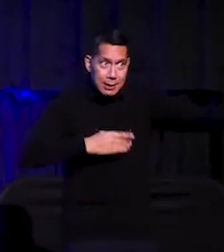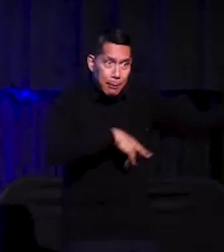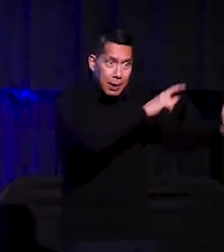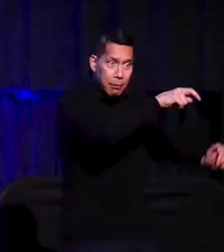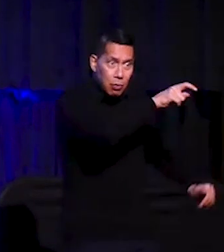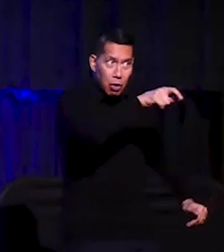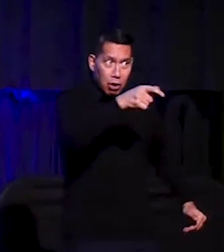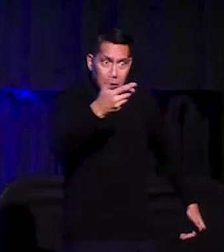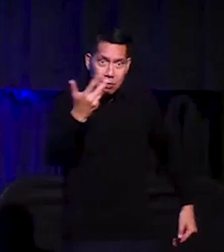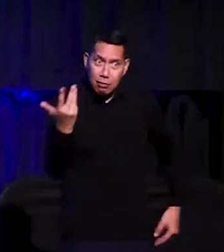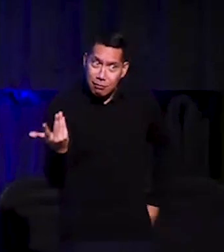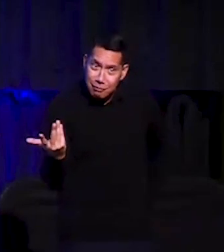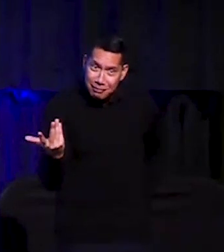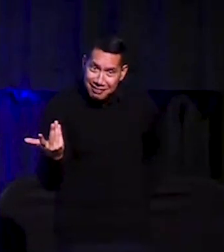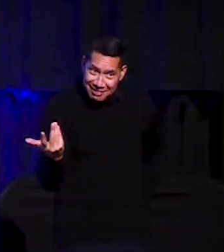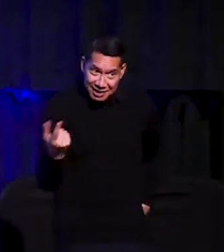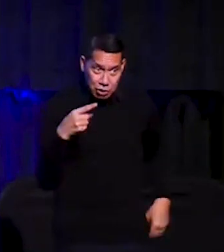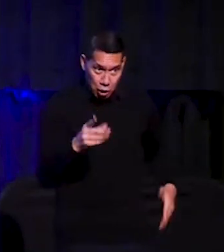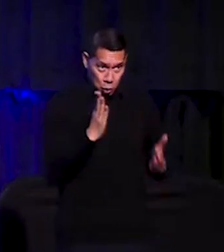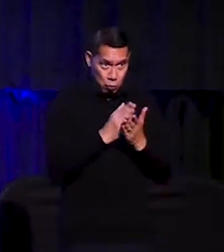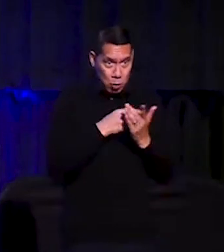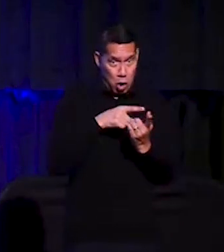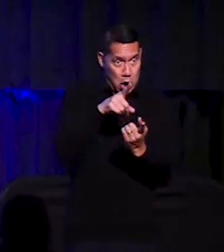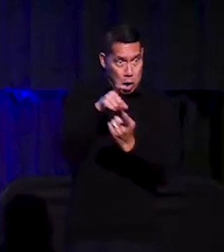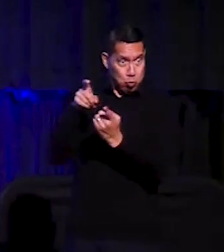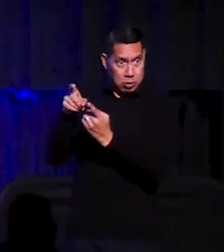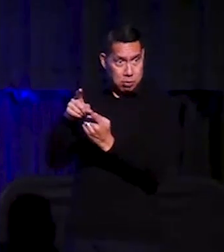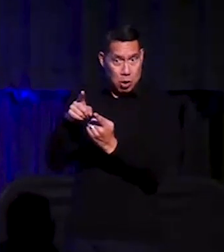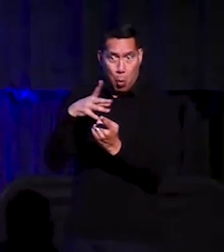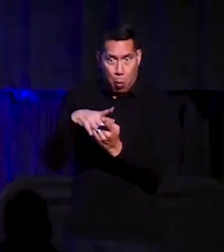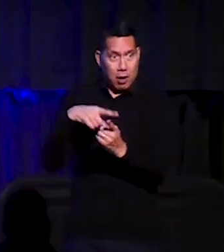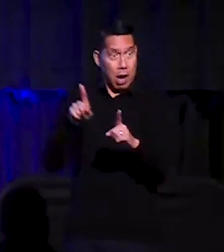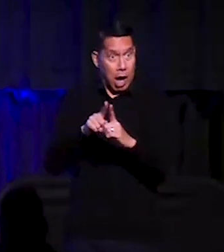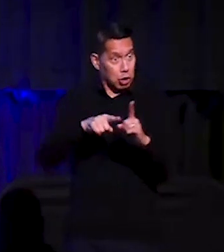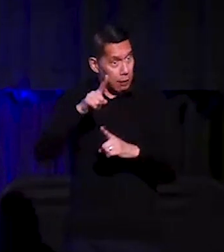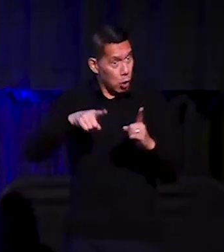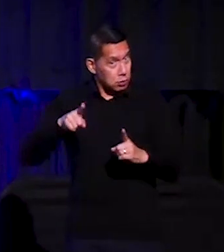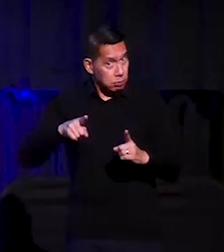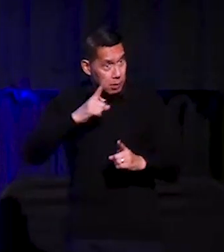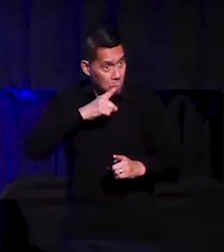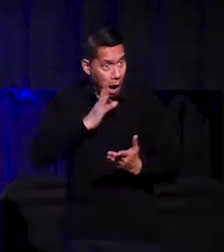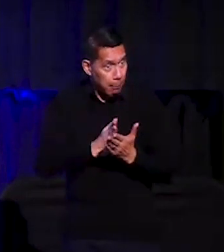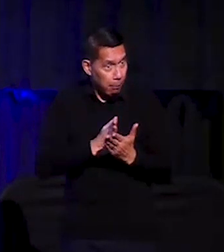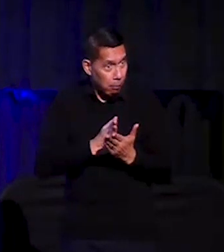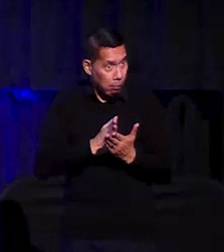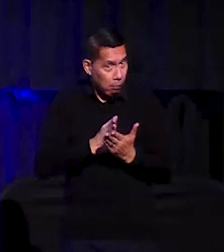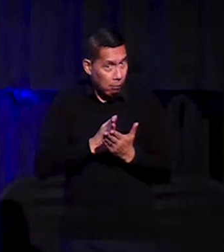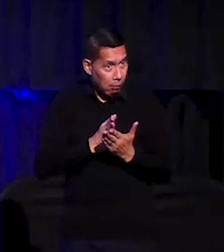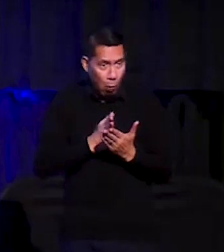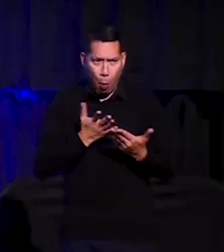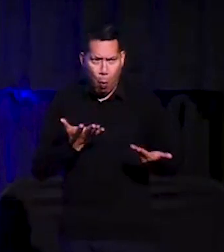But are you recruiting intentionally for a really diverse cohort, like using services like Kelly